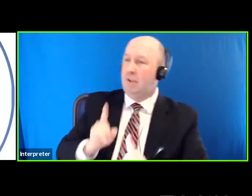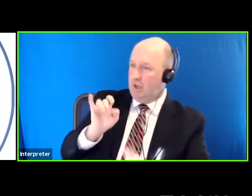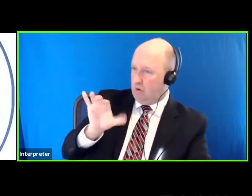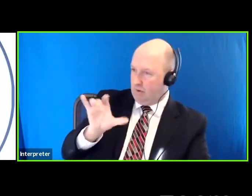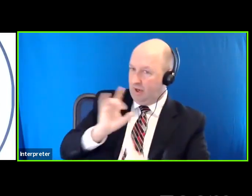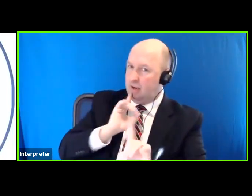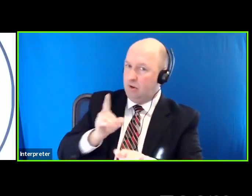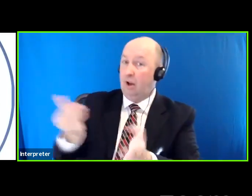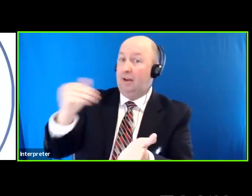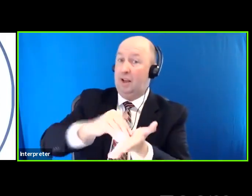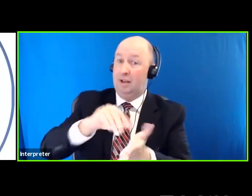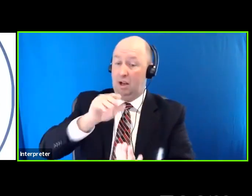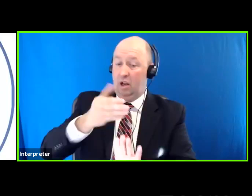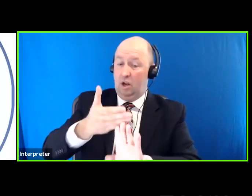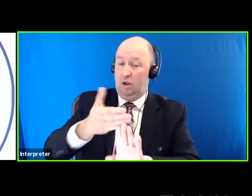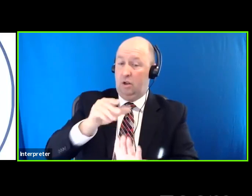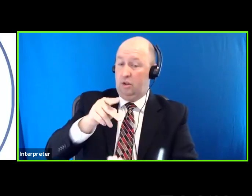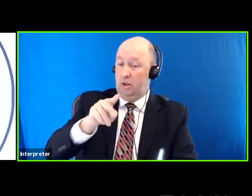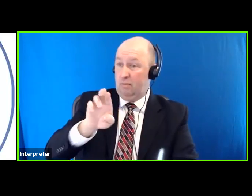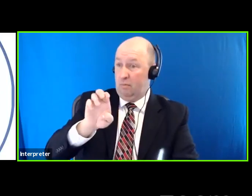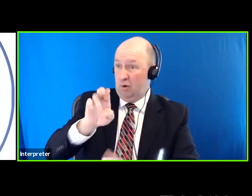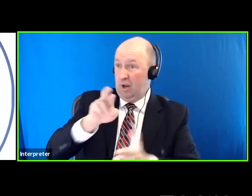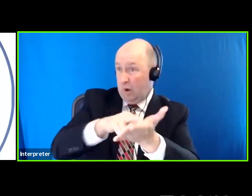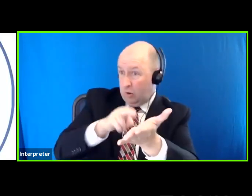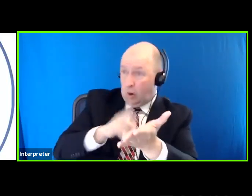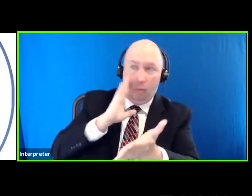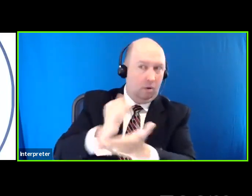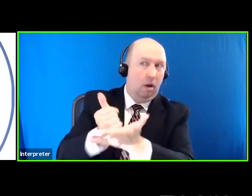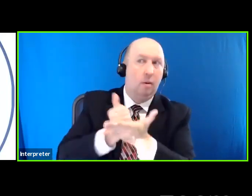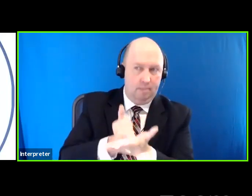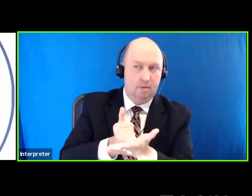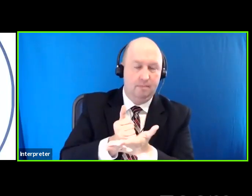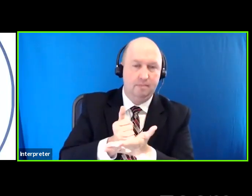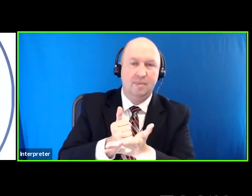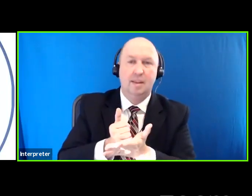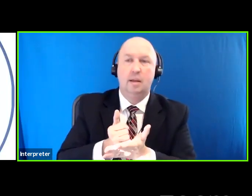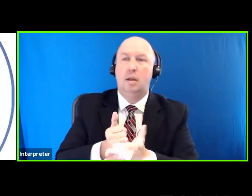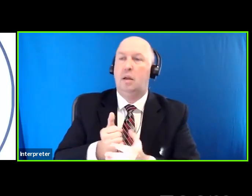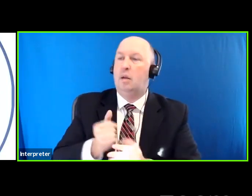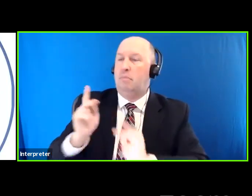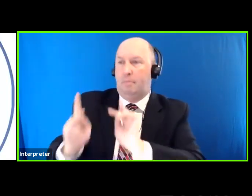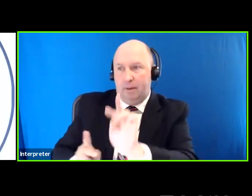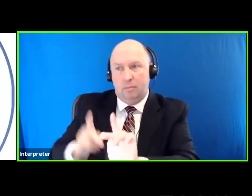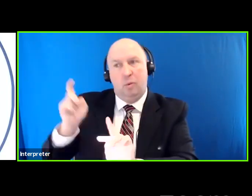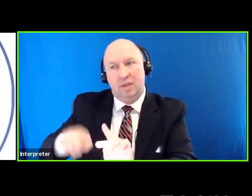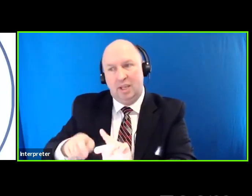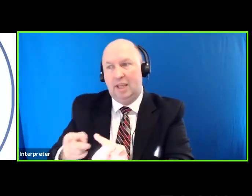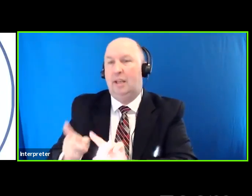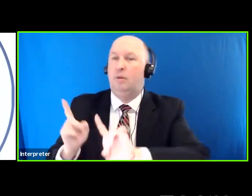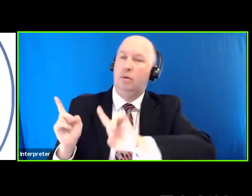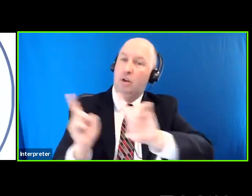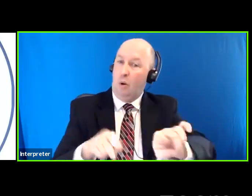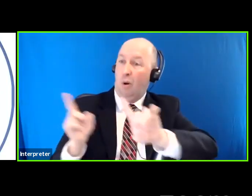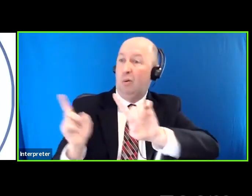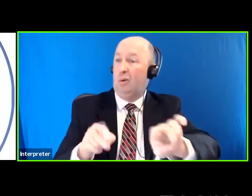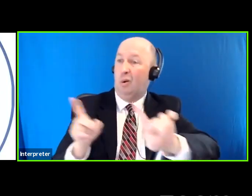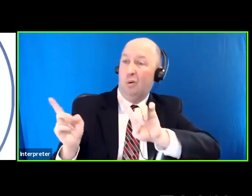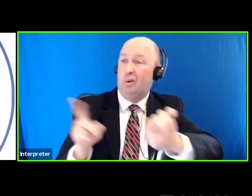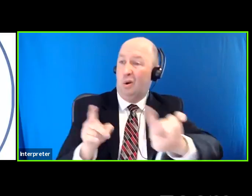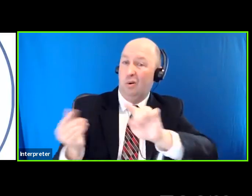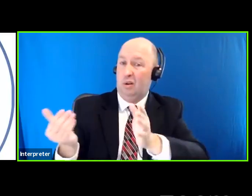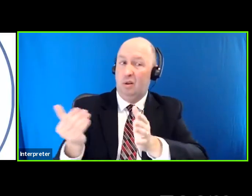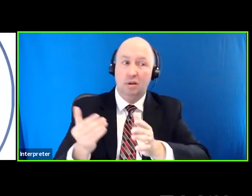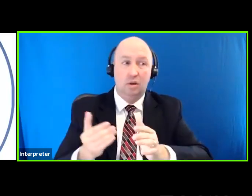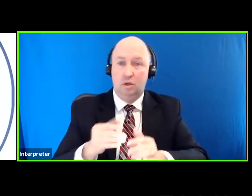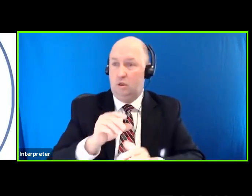that pre-registration that we put out last week is going to help us, okay? But they're going to have to keep on coming back to that list to see